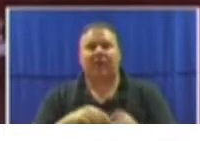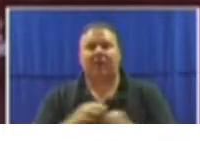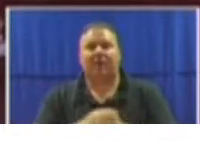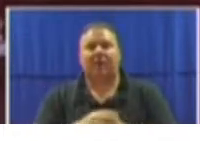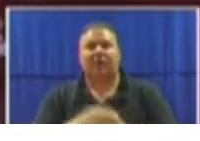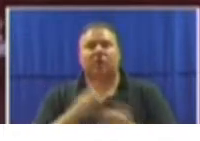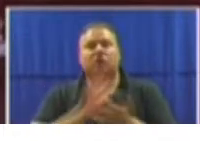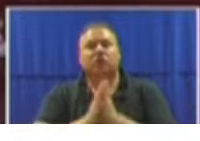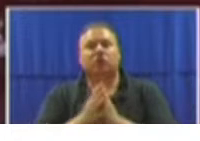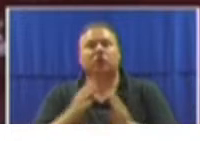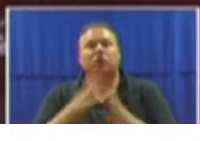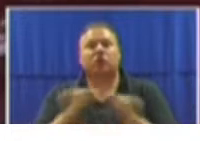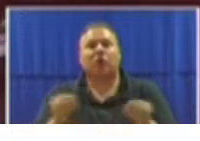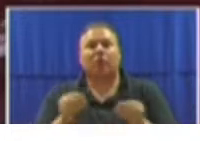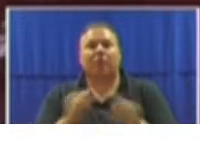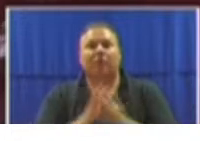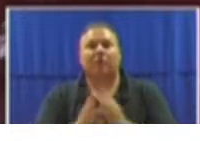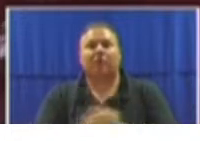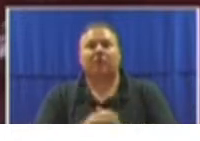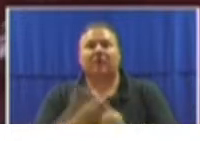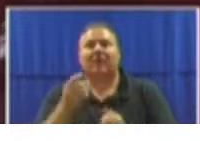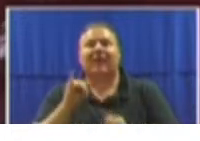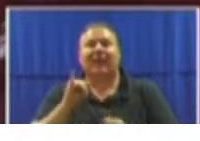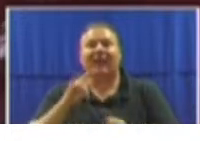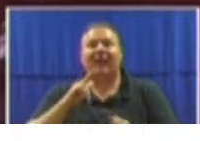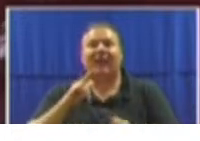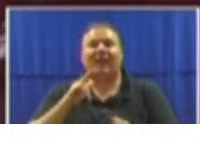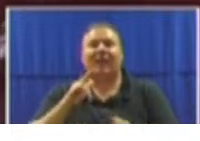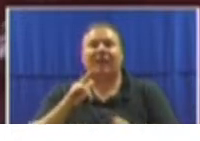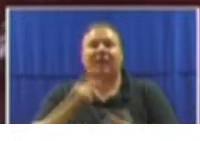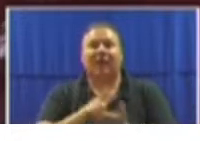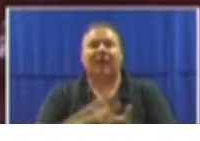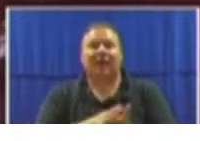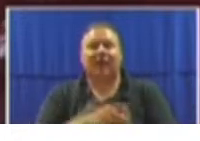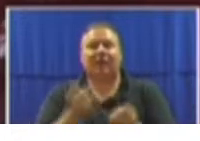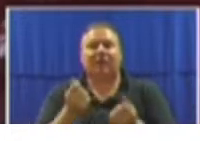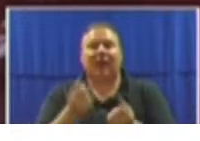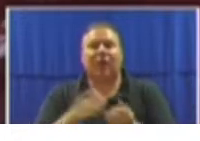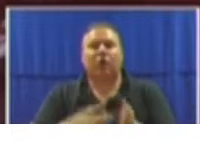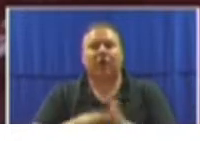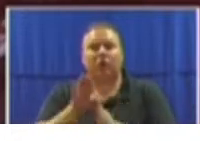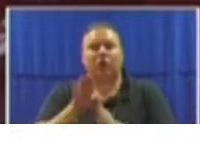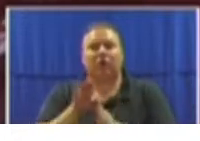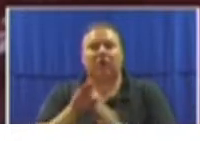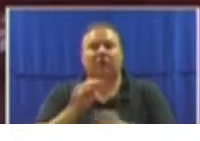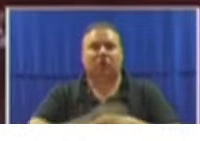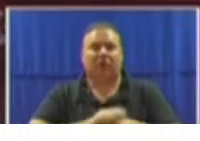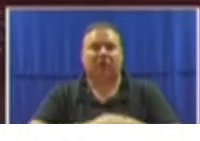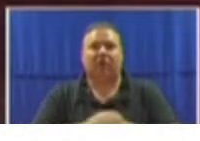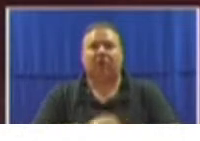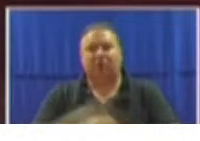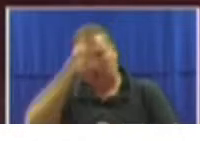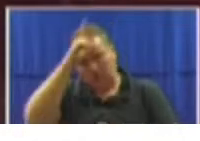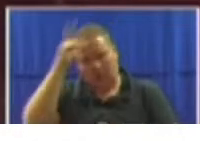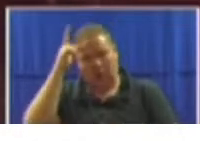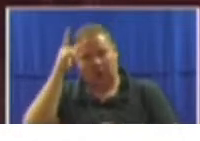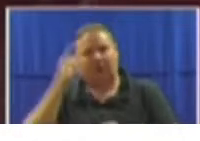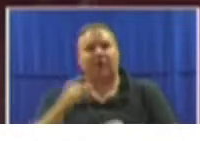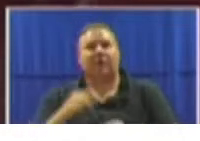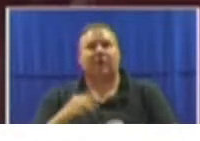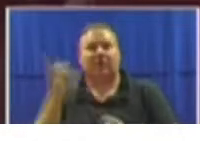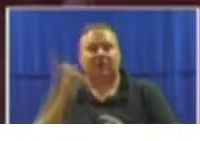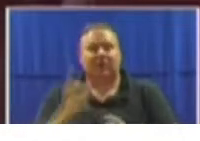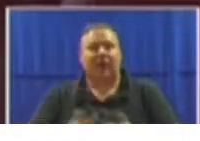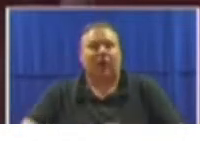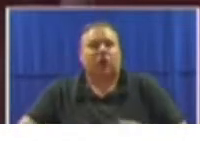looting and granted illegal salary increases to ANC cadres. Minister Sisulu attacks our constitution in designer shoes while tourism